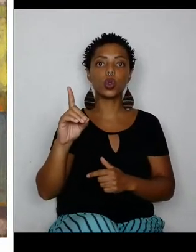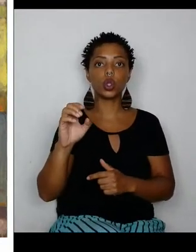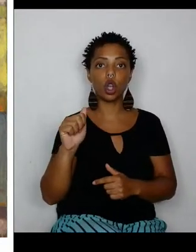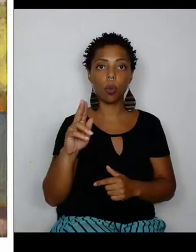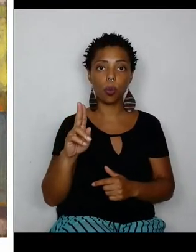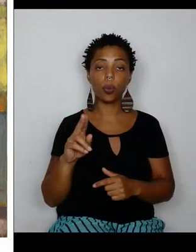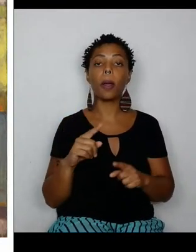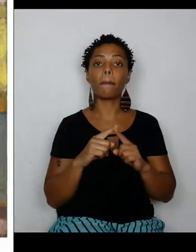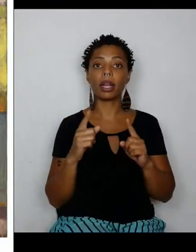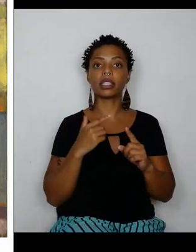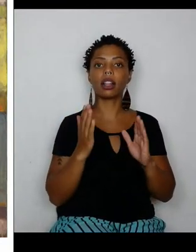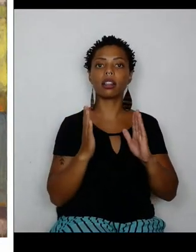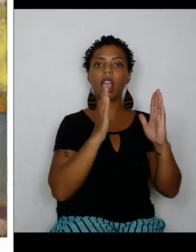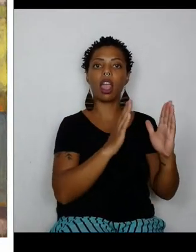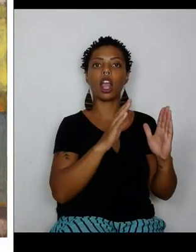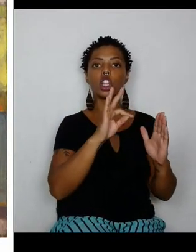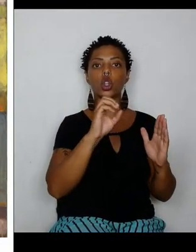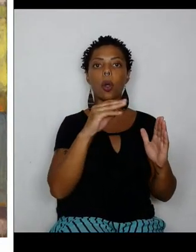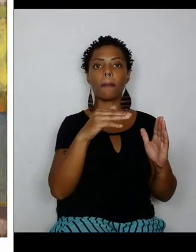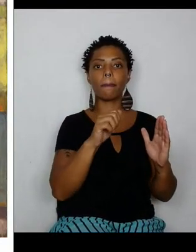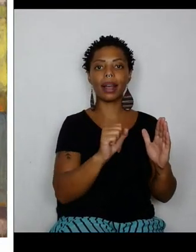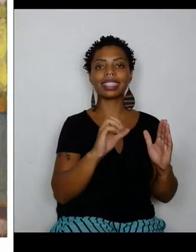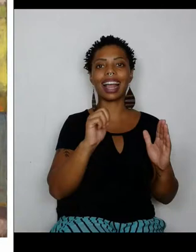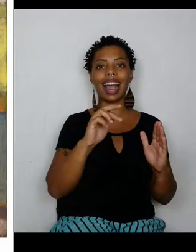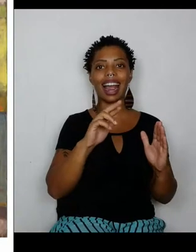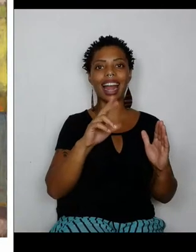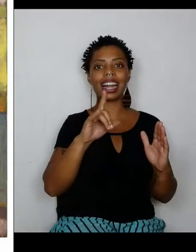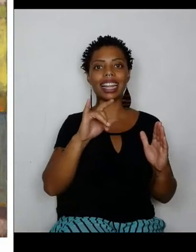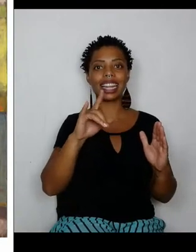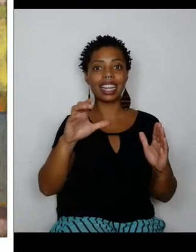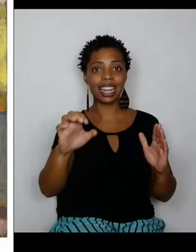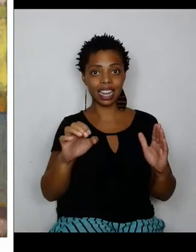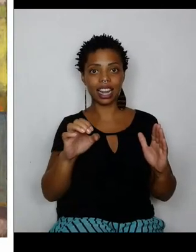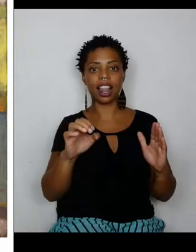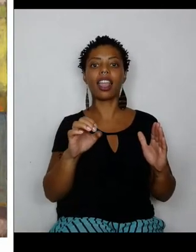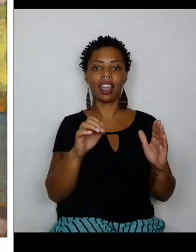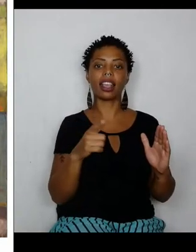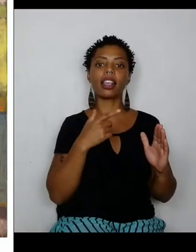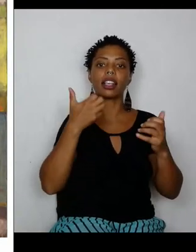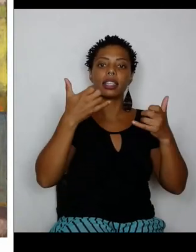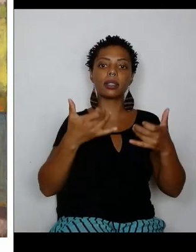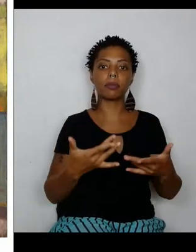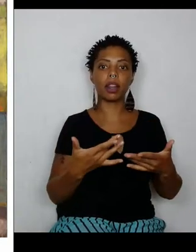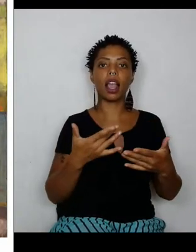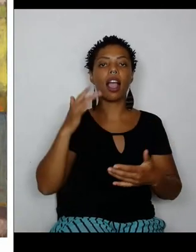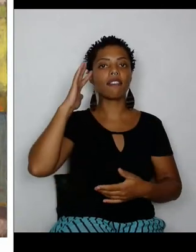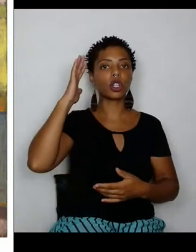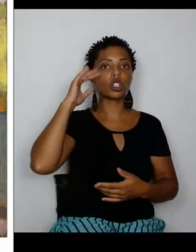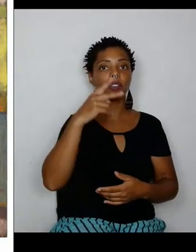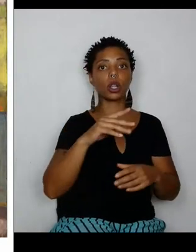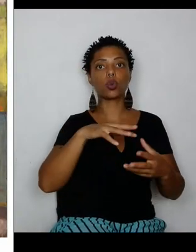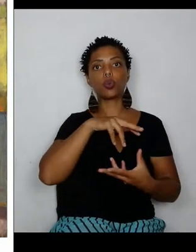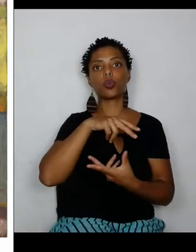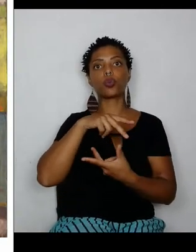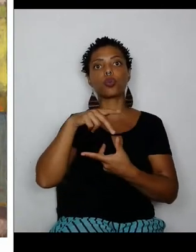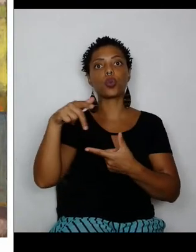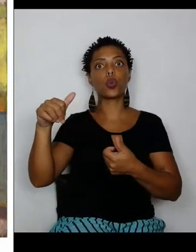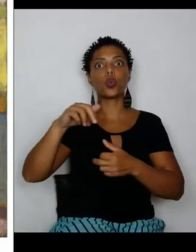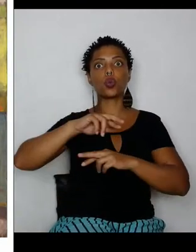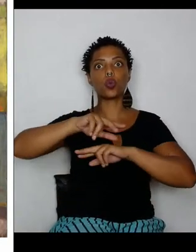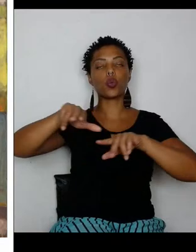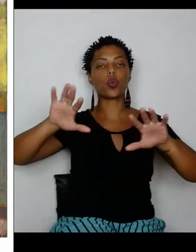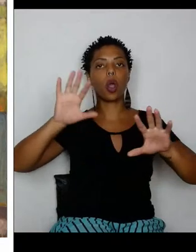risottos with his philosophy of the world of phenomena as a fabric through which a celestial essence is rendered